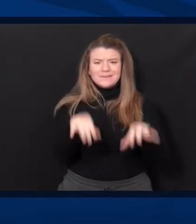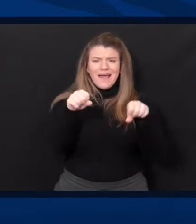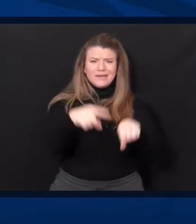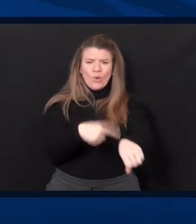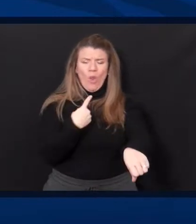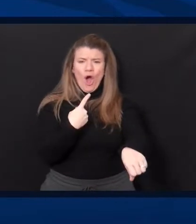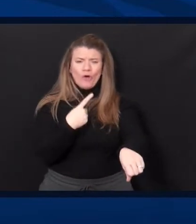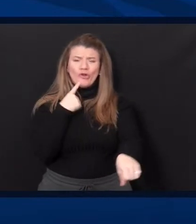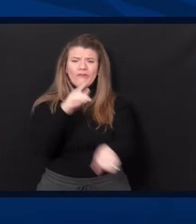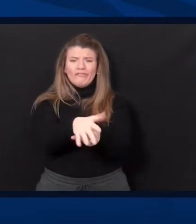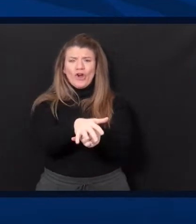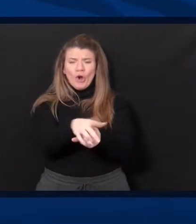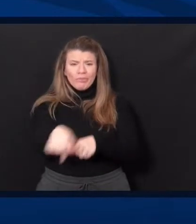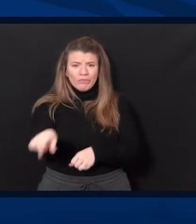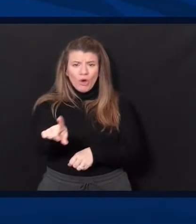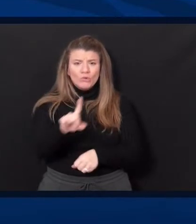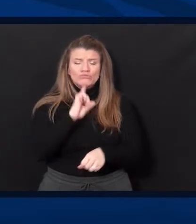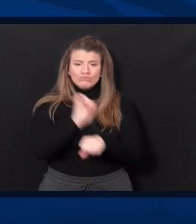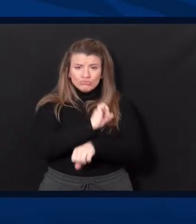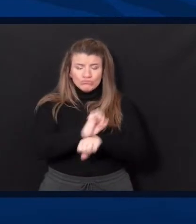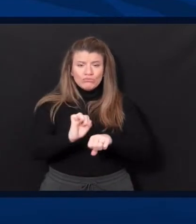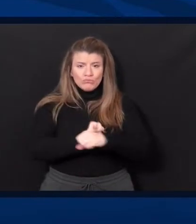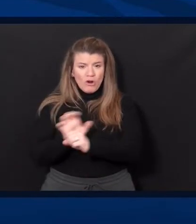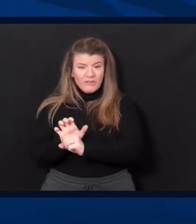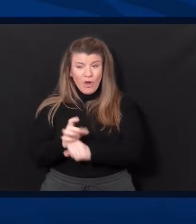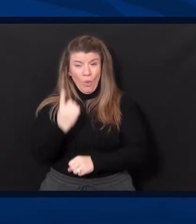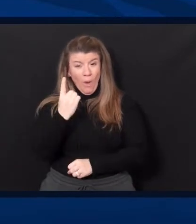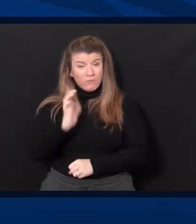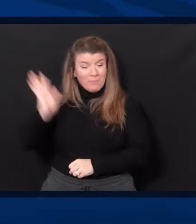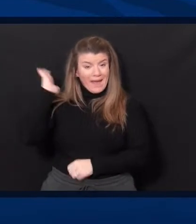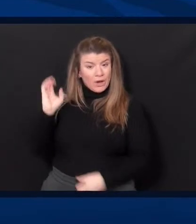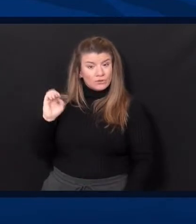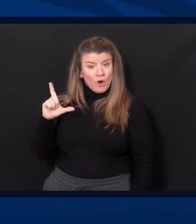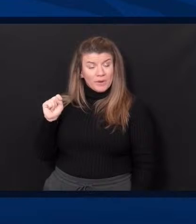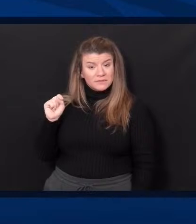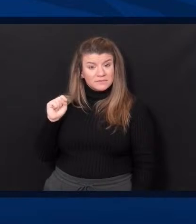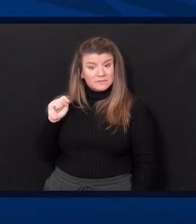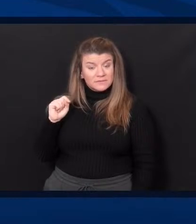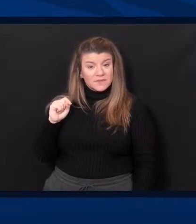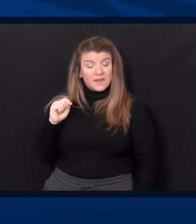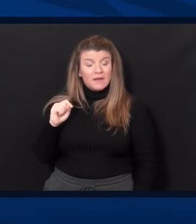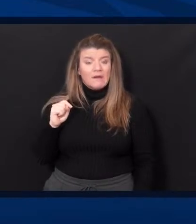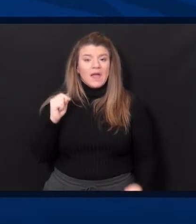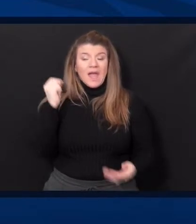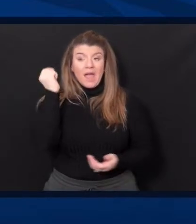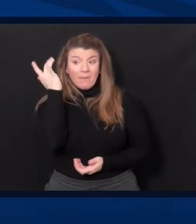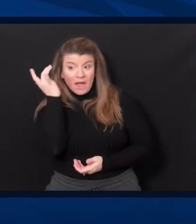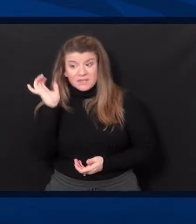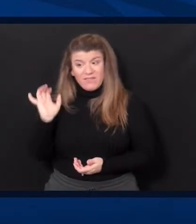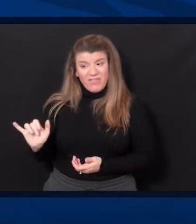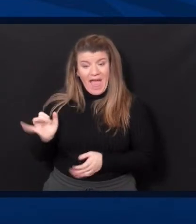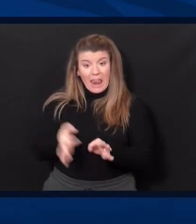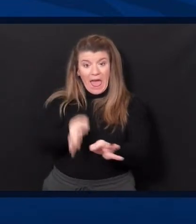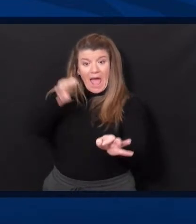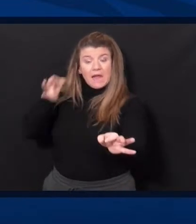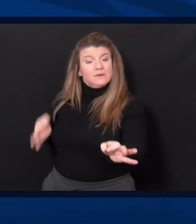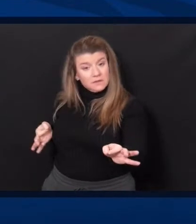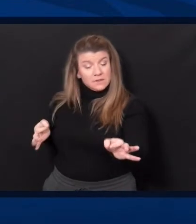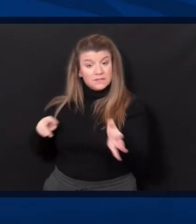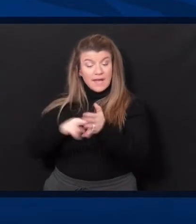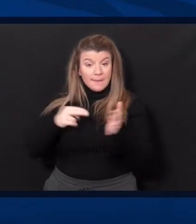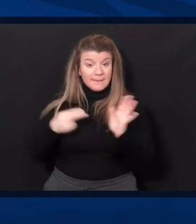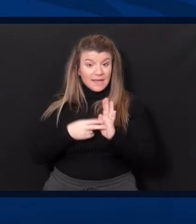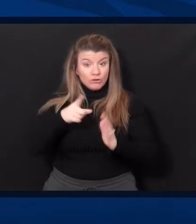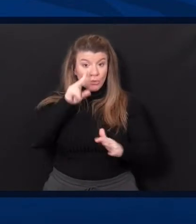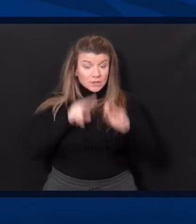to confirm that they were COVID related? You said one of those deaths was in October. And because of that lag, does that mean we're